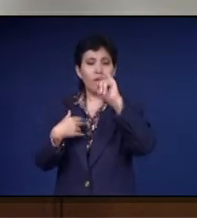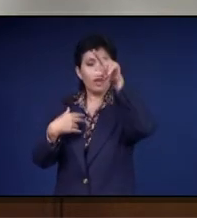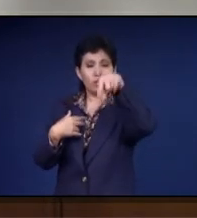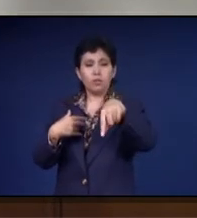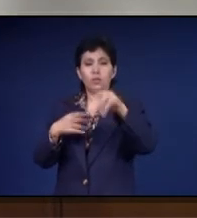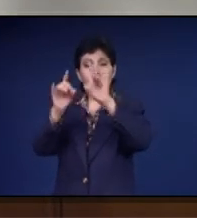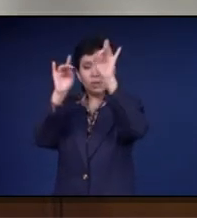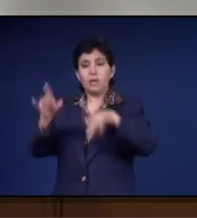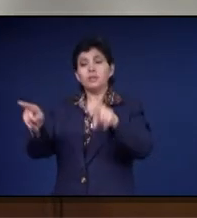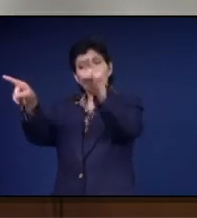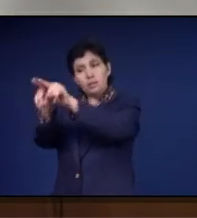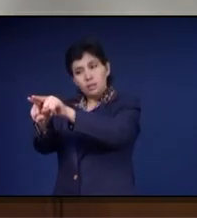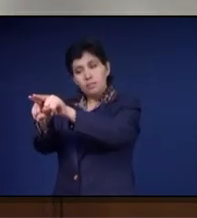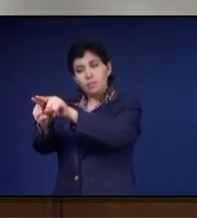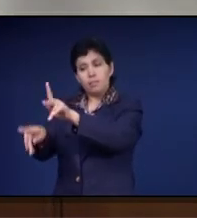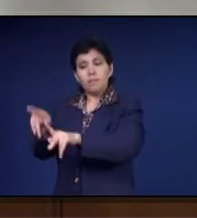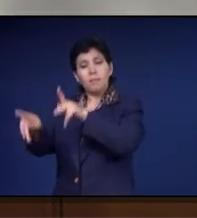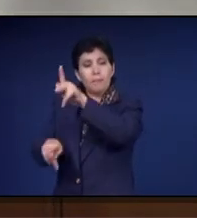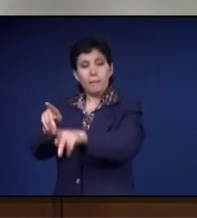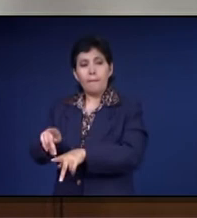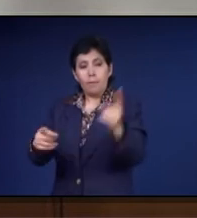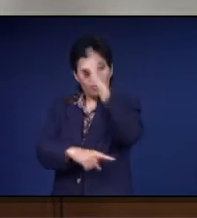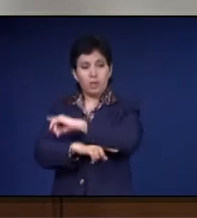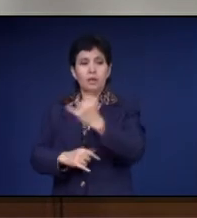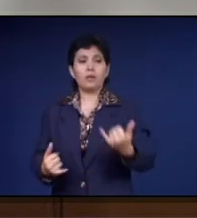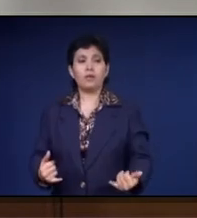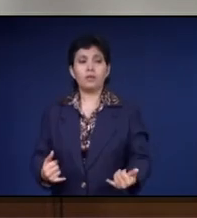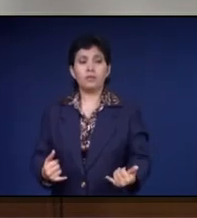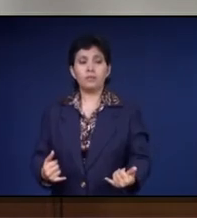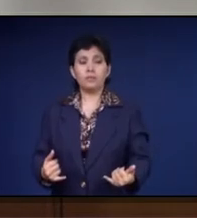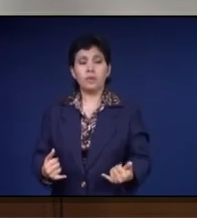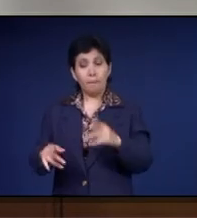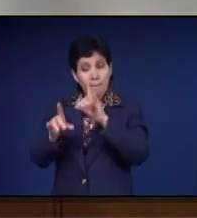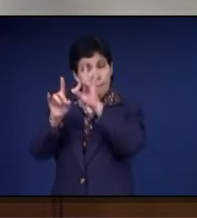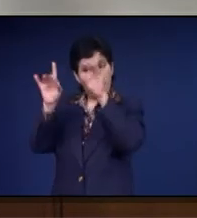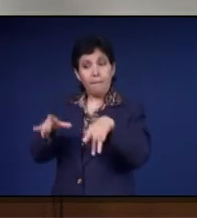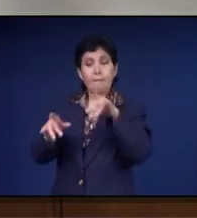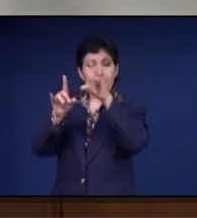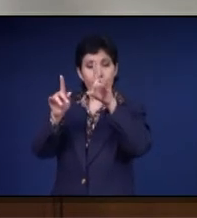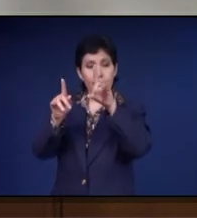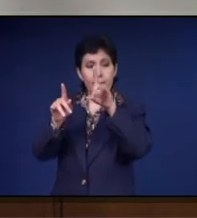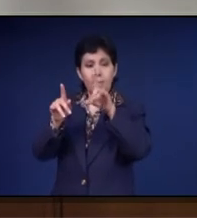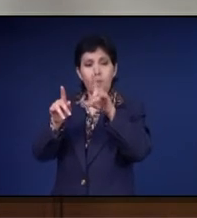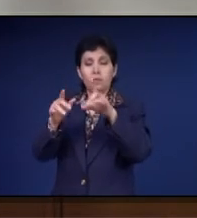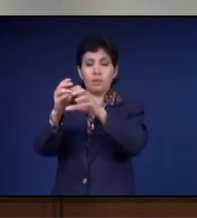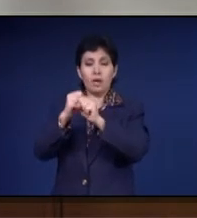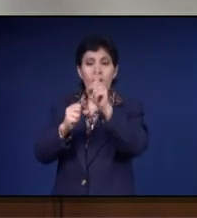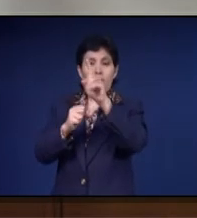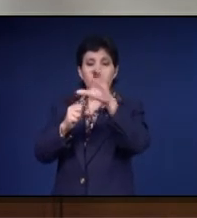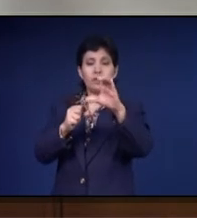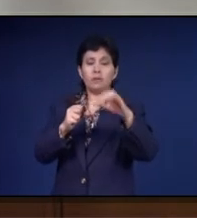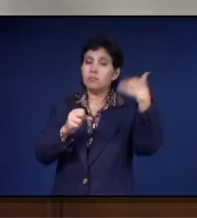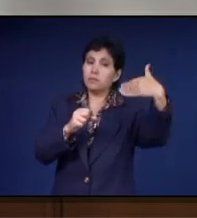day you test the same person, today you test the person, it gets 100, the